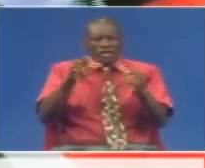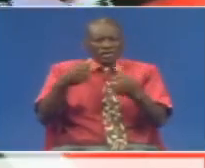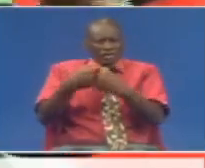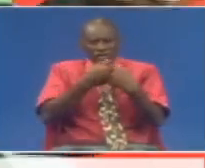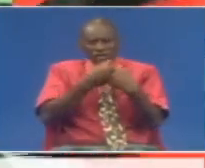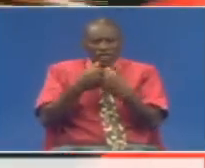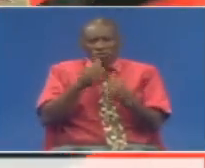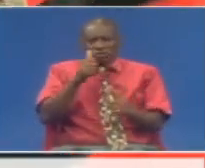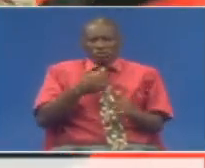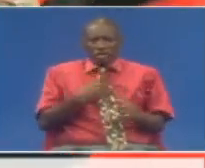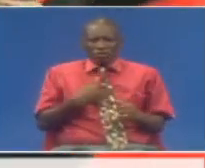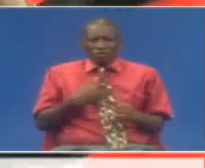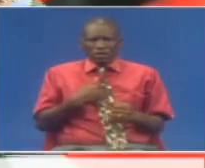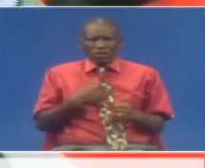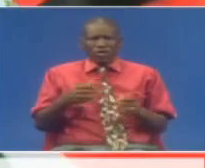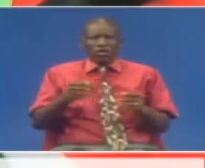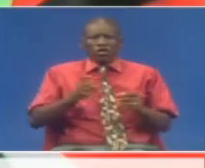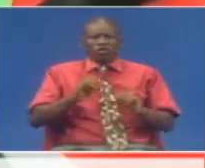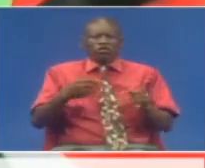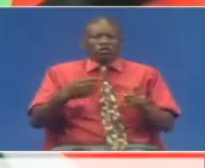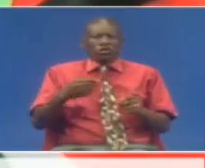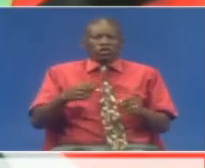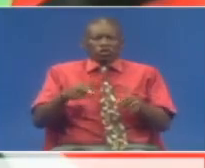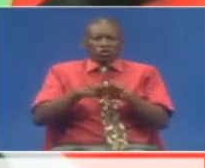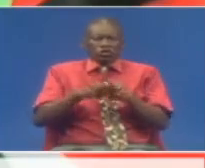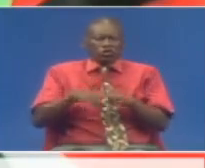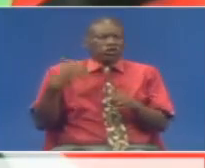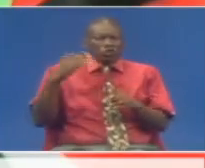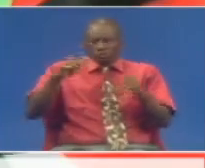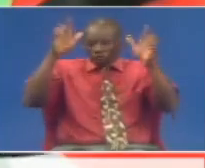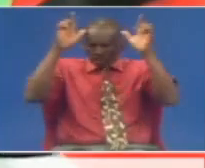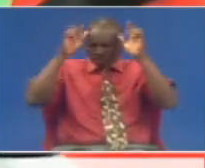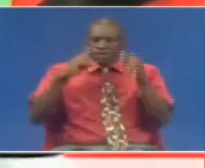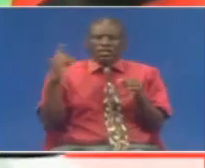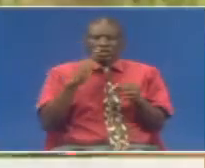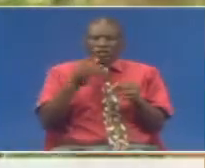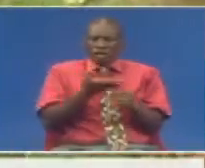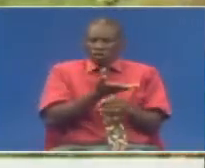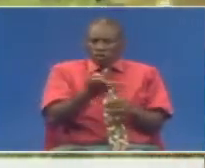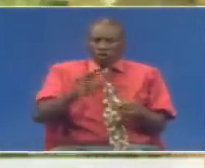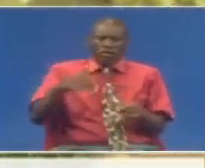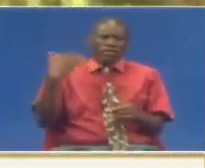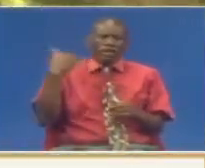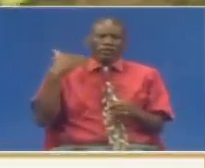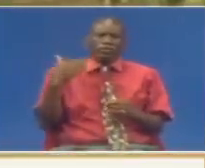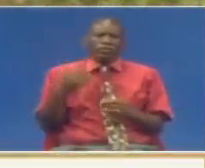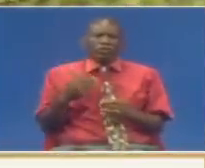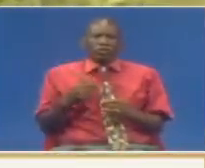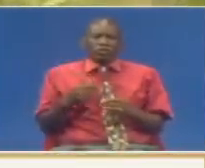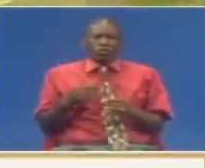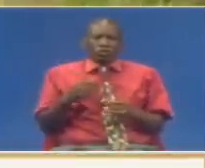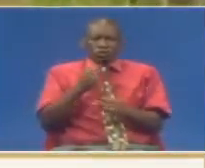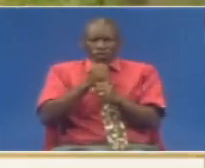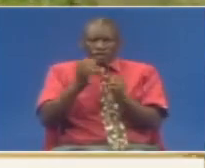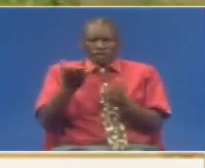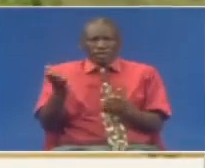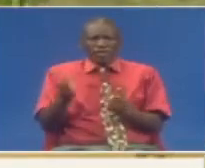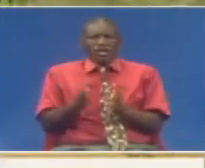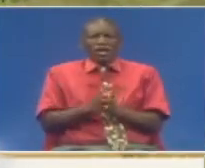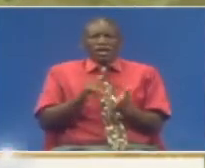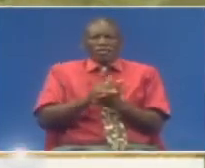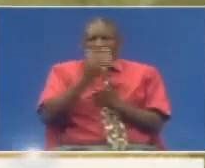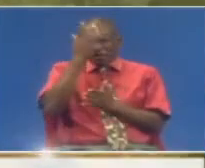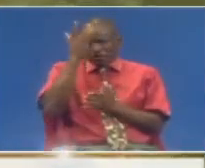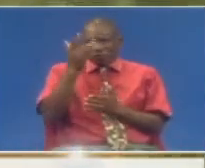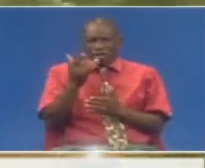facing with even the cattle rustlers, the terrorists and all these other criminal operators. Mm-hmm. And that is why I